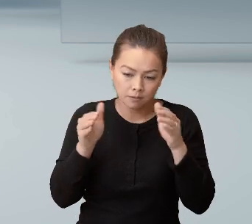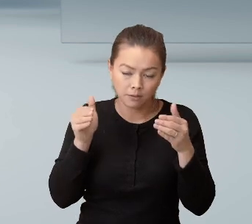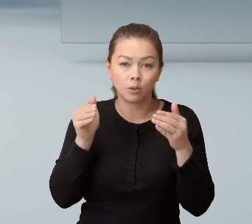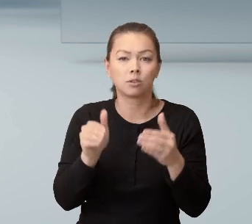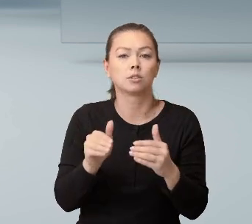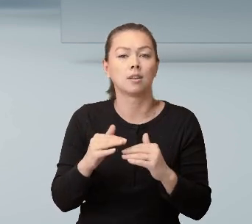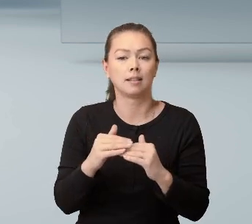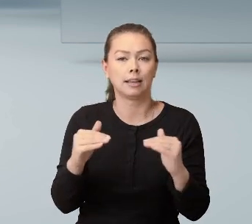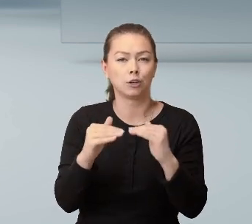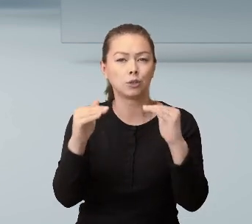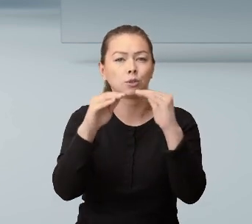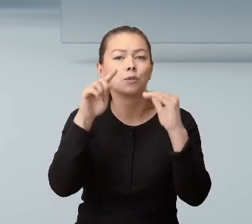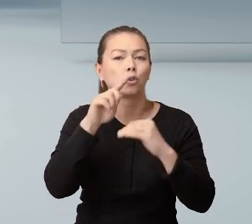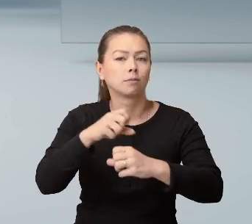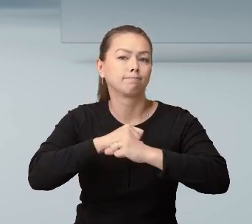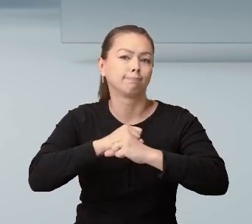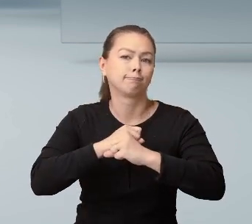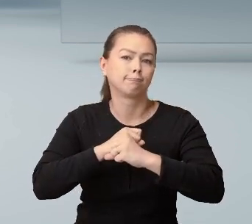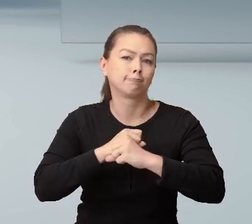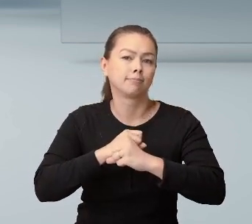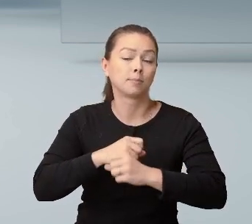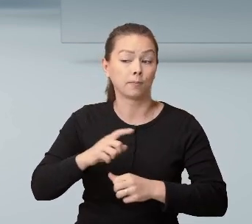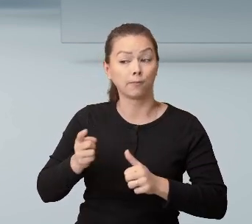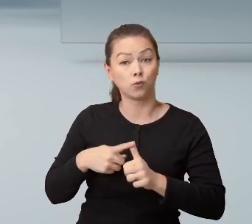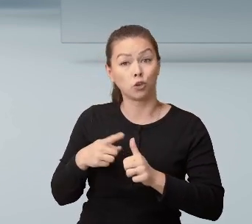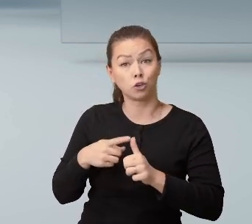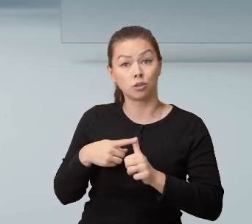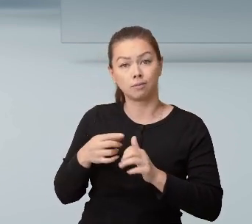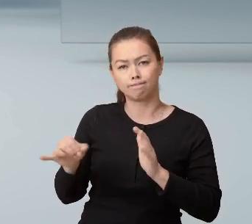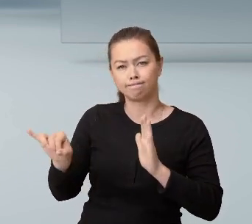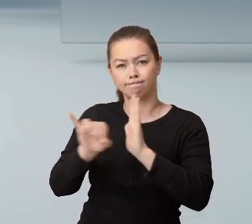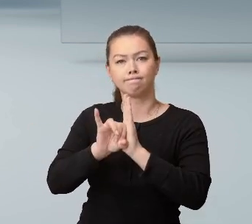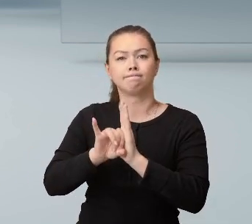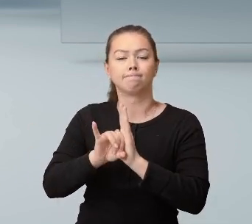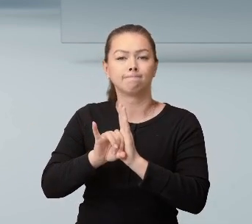security protection. So let's take detection first.